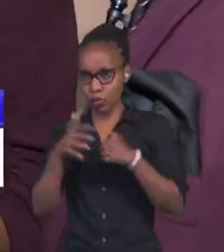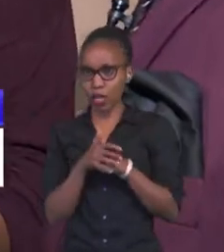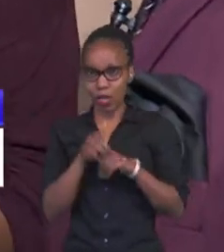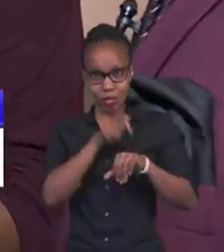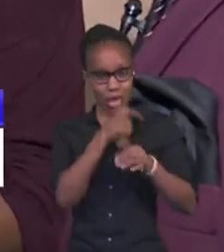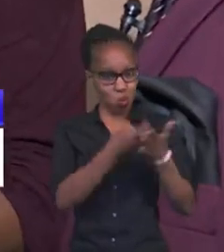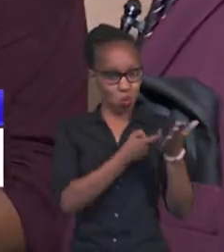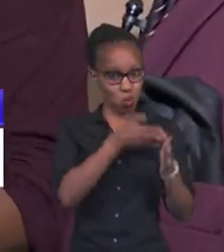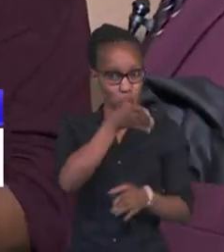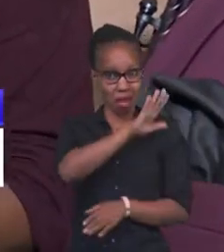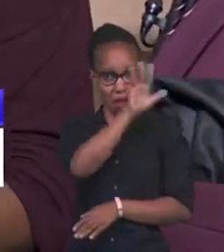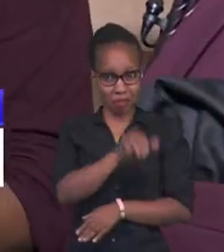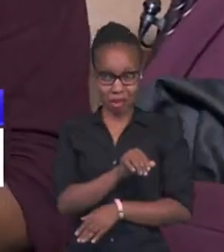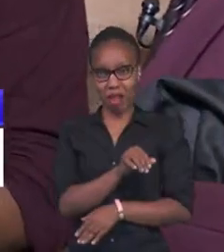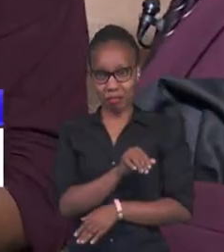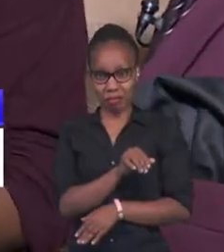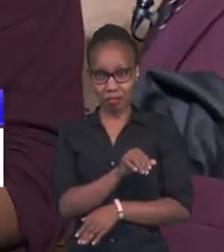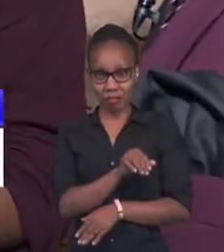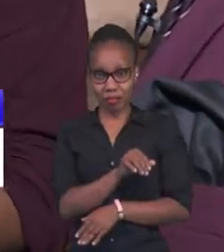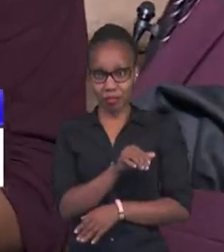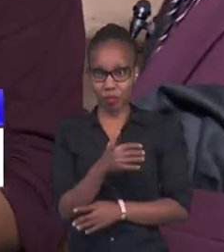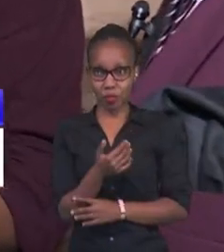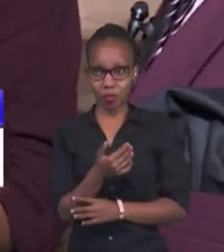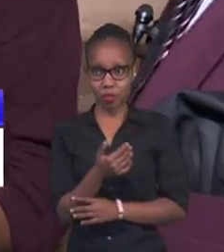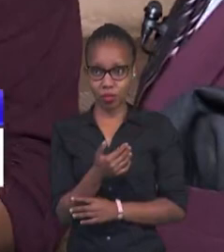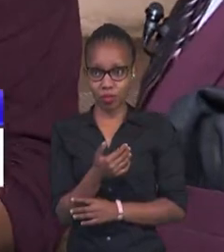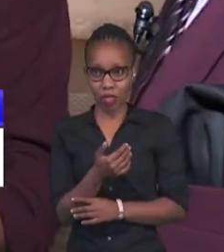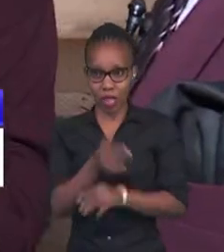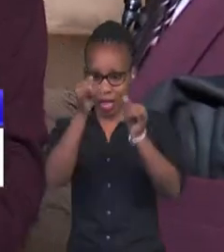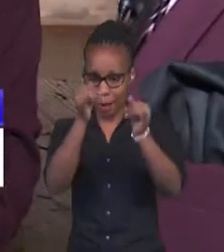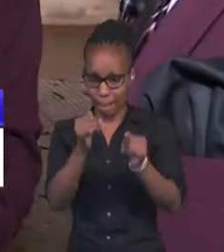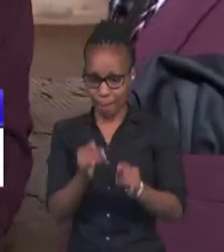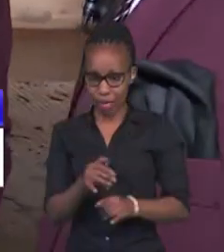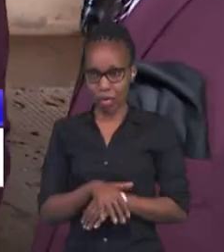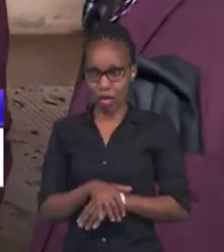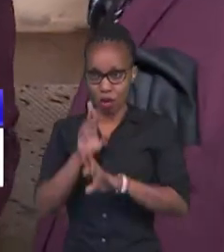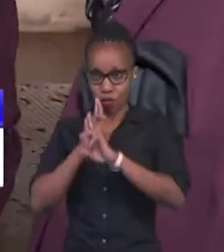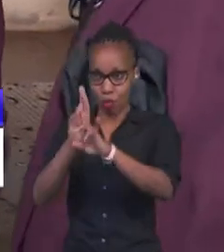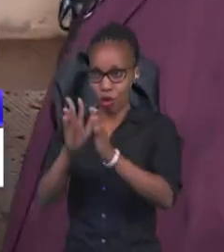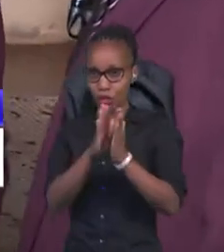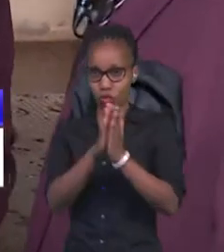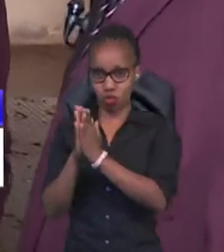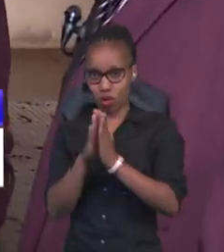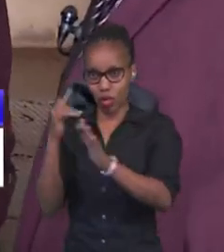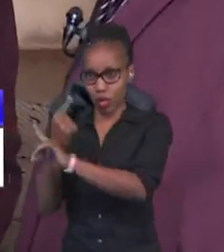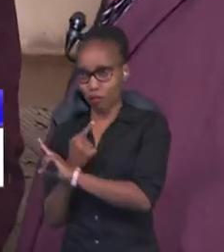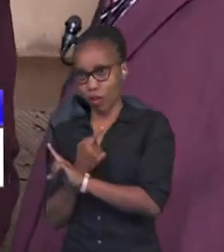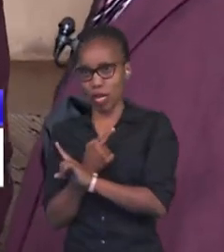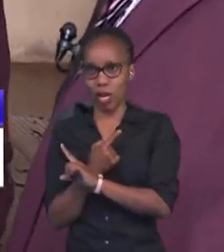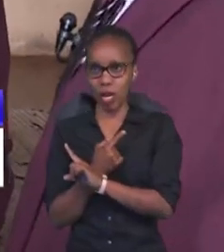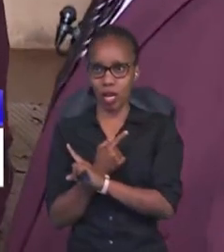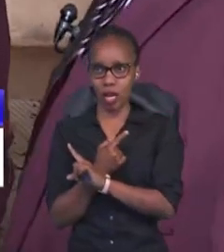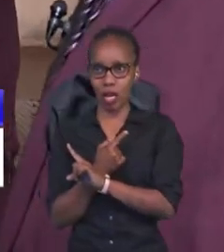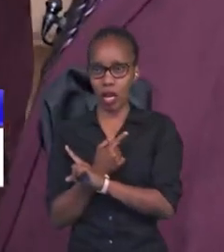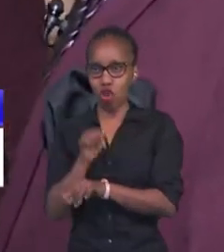Times. These ones are now the ones that are pro-independence and so are reporting the story differently from, say, how the Standard will